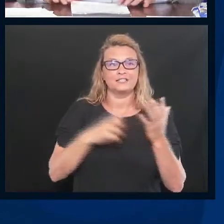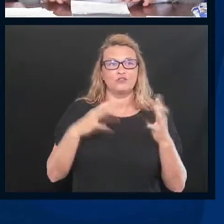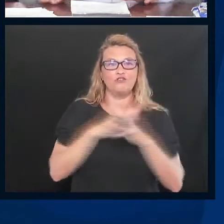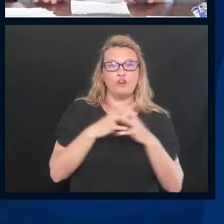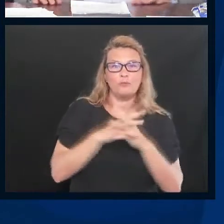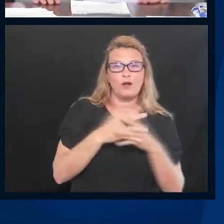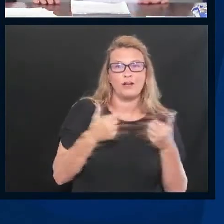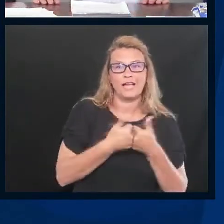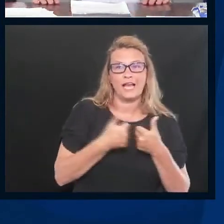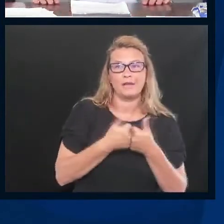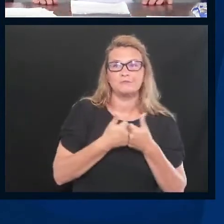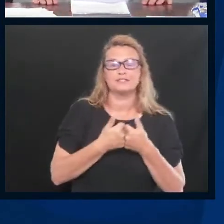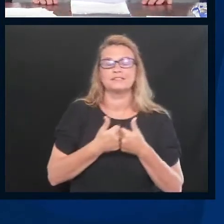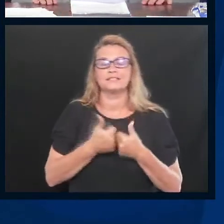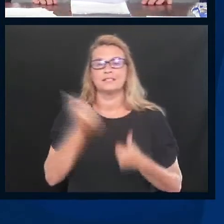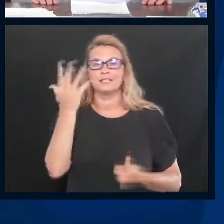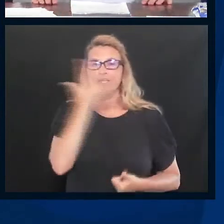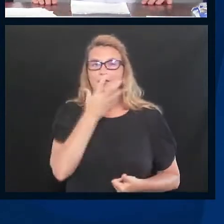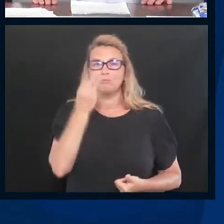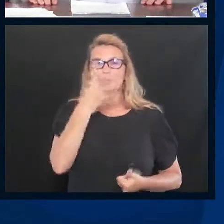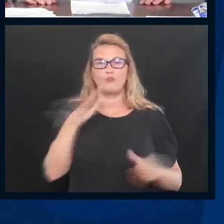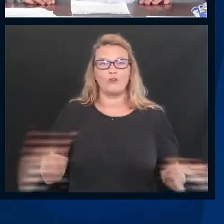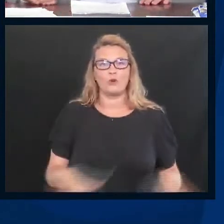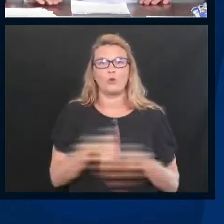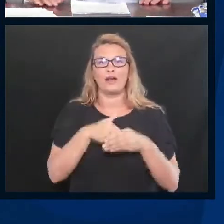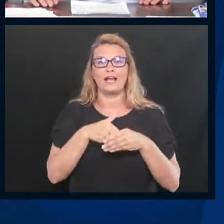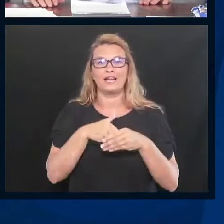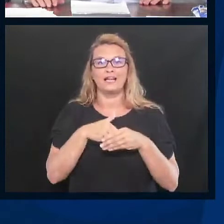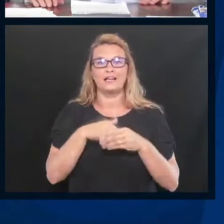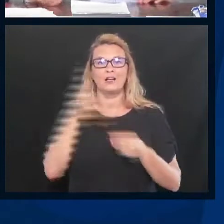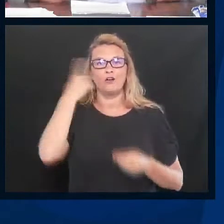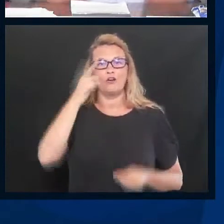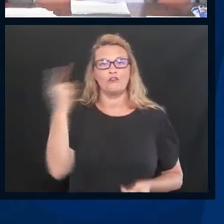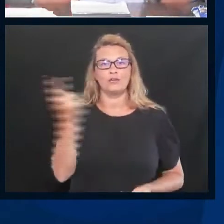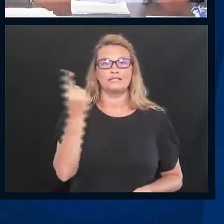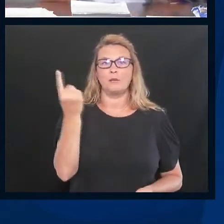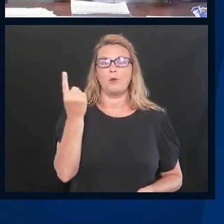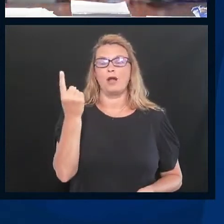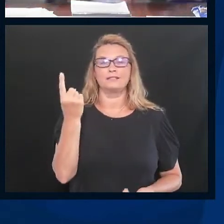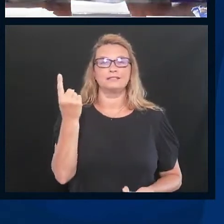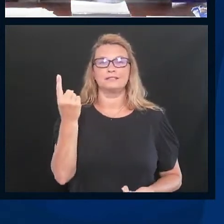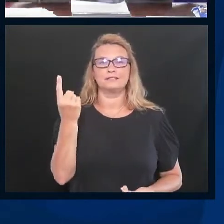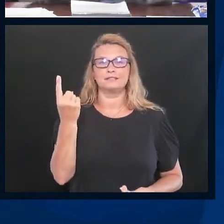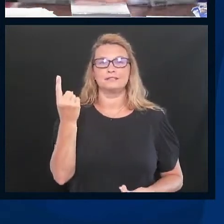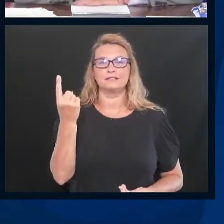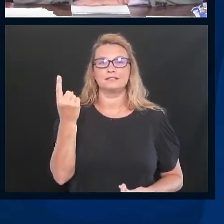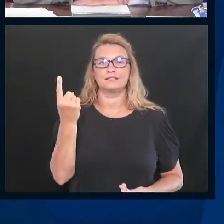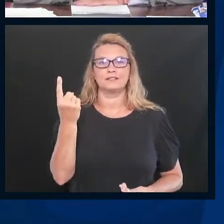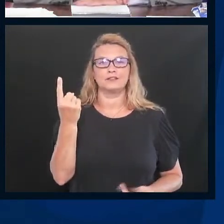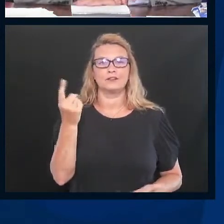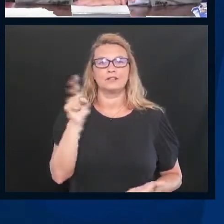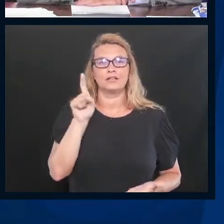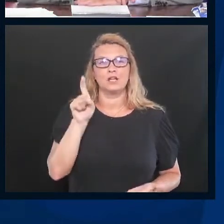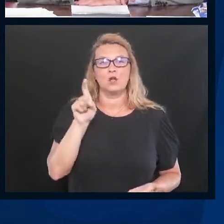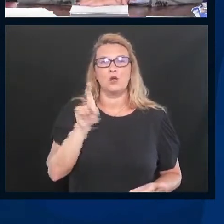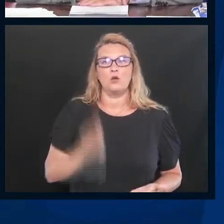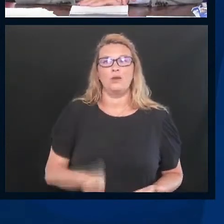games and a beautiful, you know, wedding for someone that, you know, because we got to